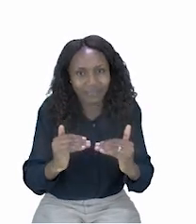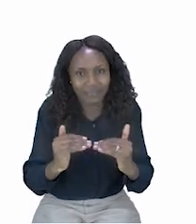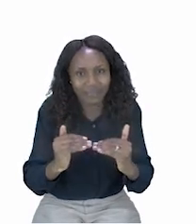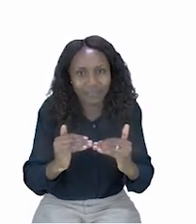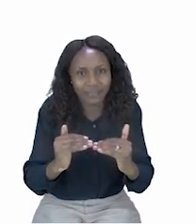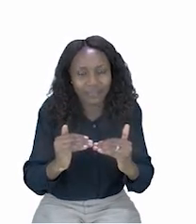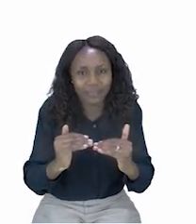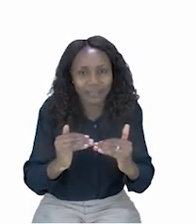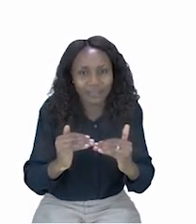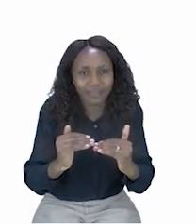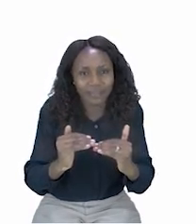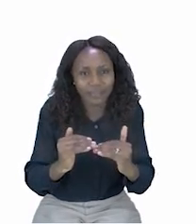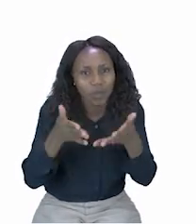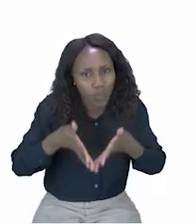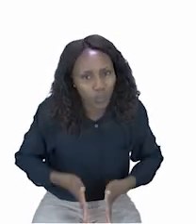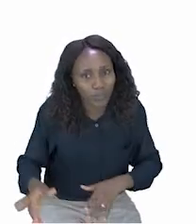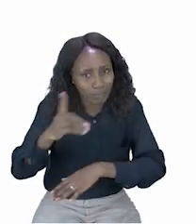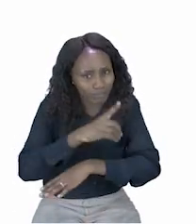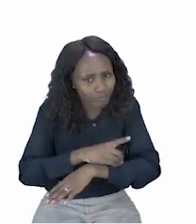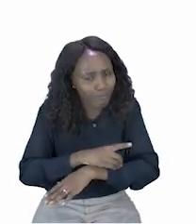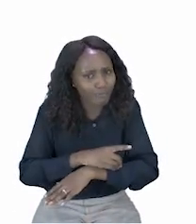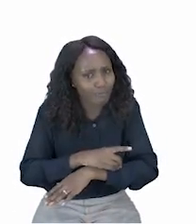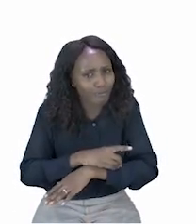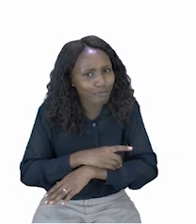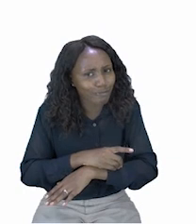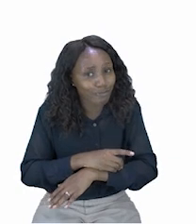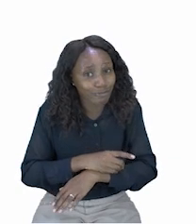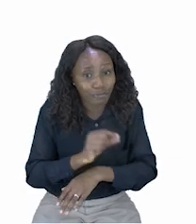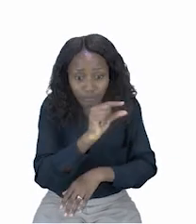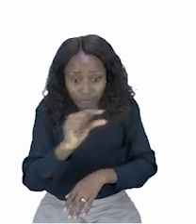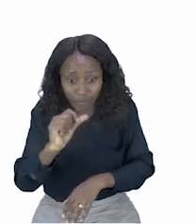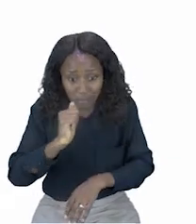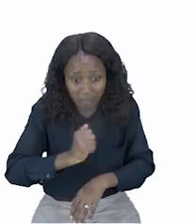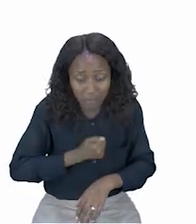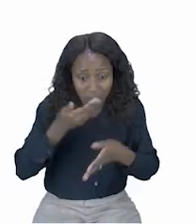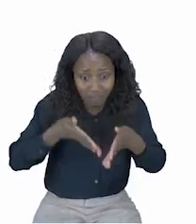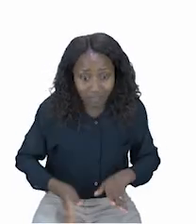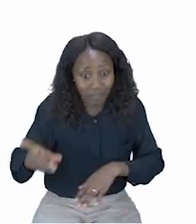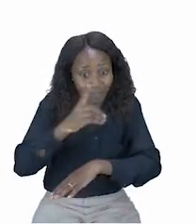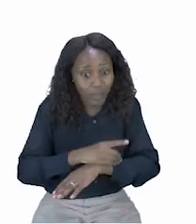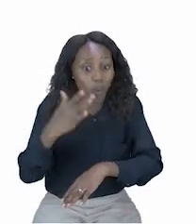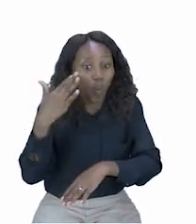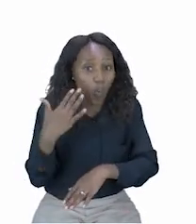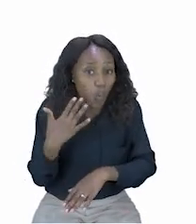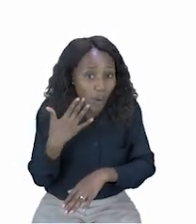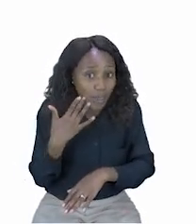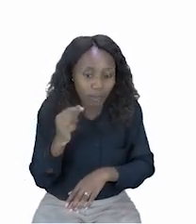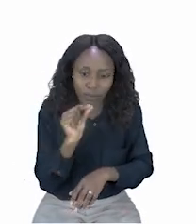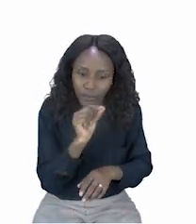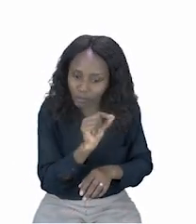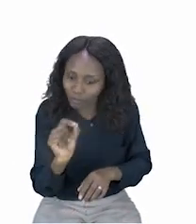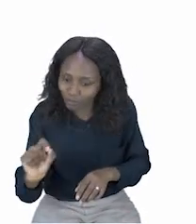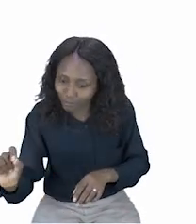us about your birthday. It says, my birthday is on the... So tell